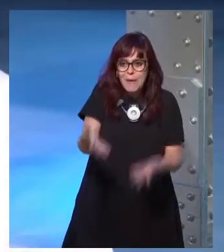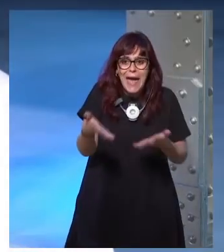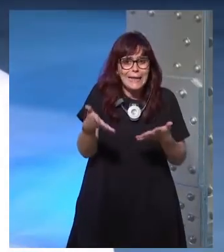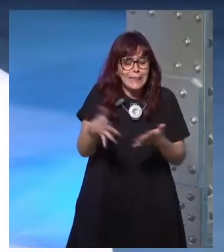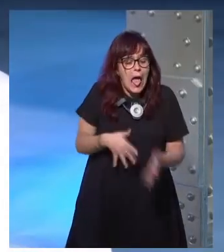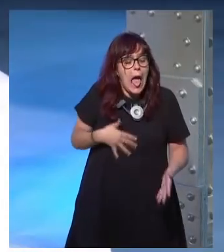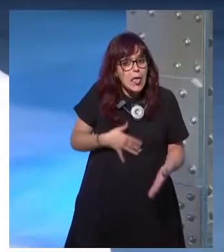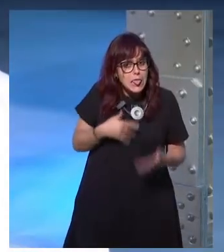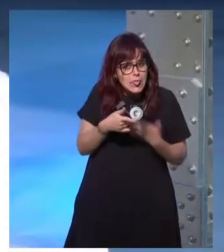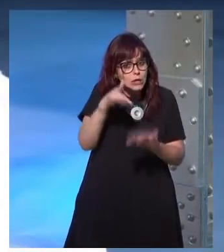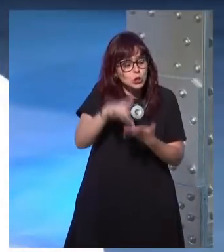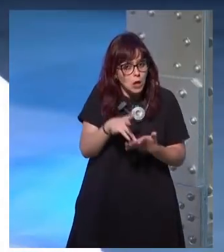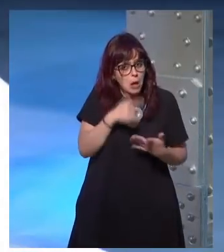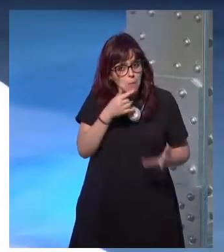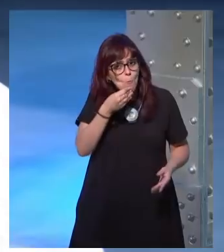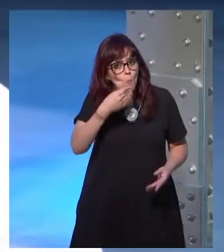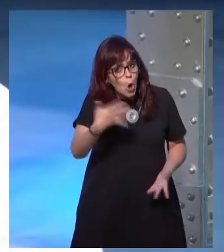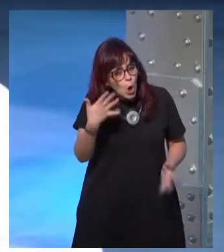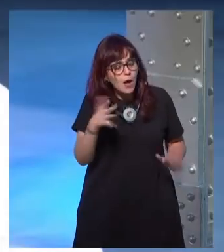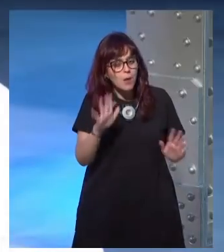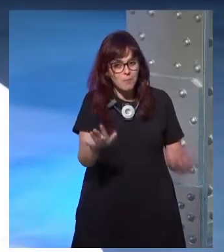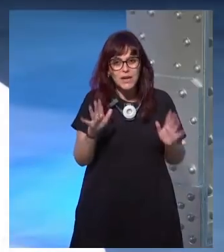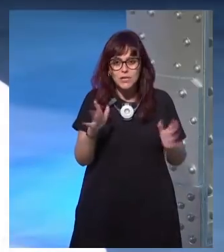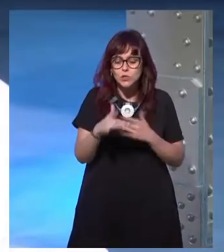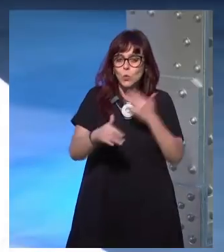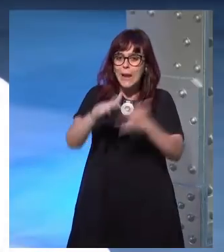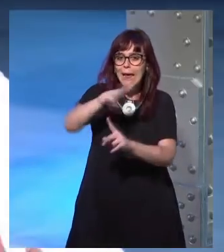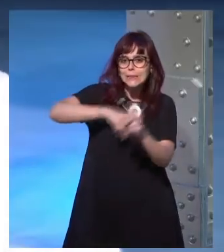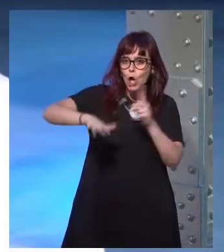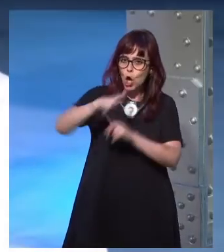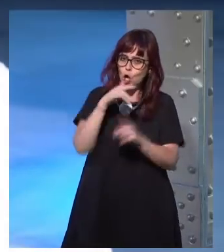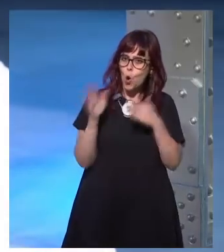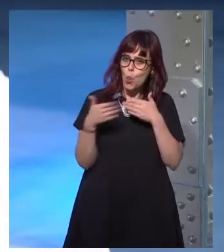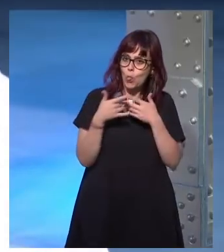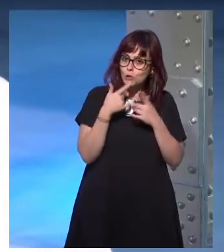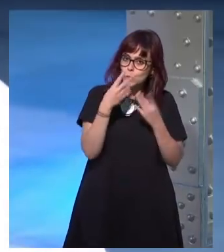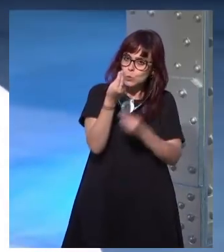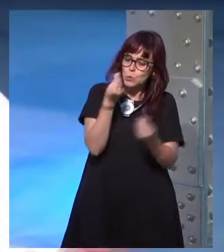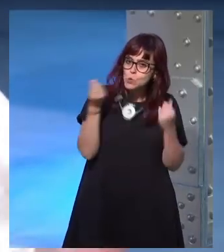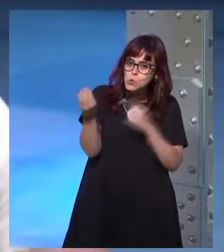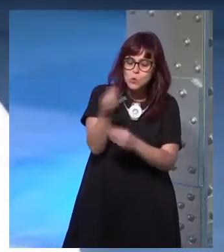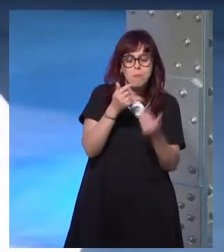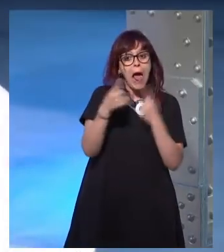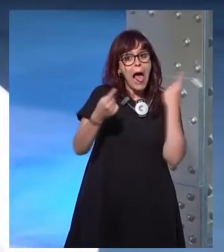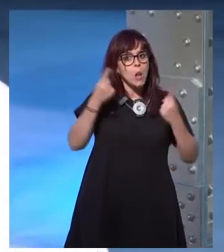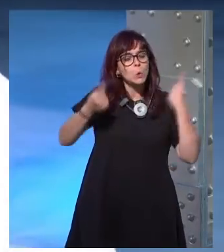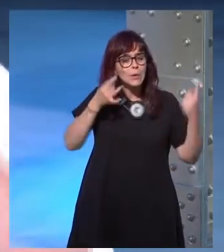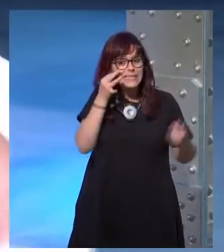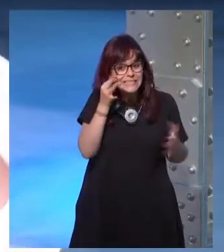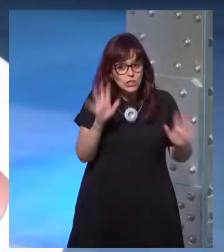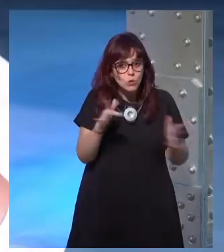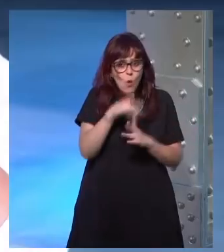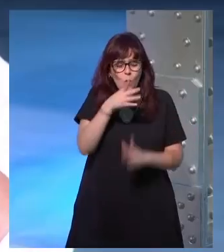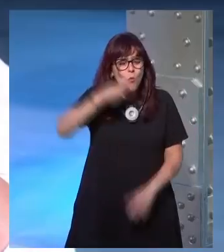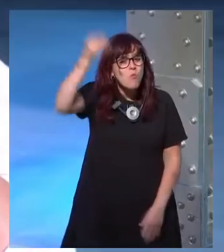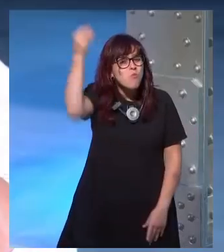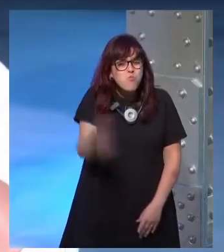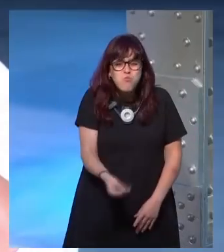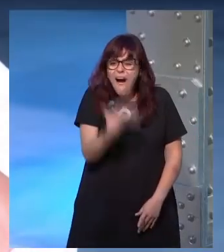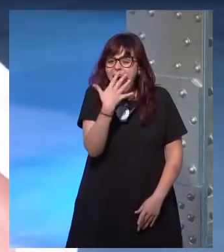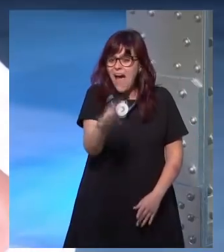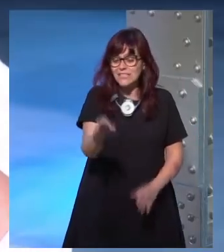pretty intimidating field of people. They're really, really good. So, no, I do. Every time I hear them, I'm just like,